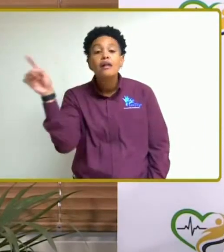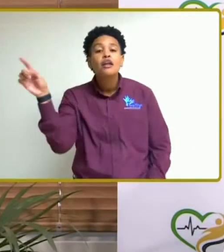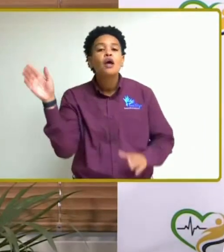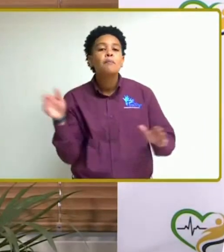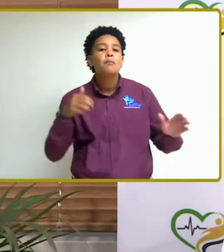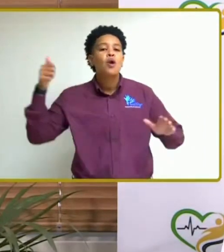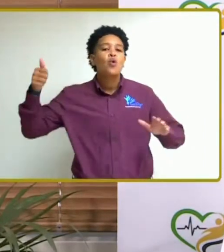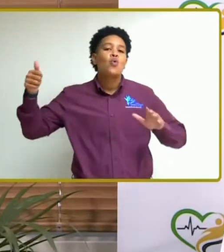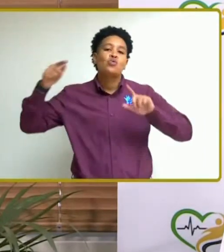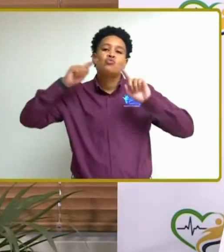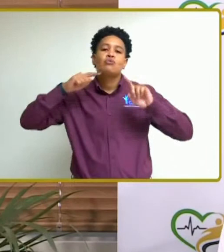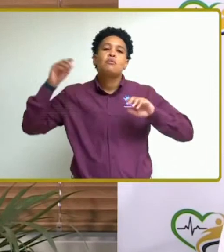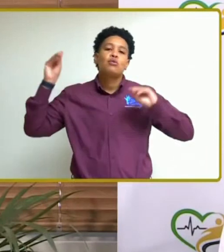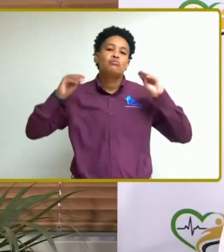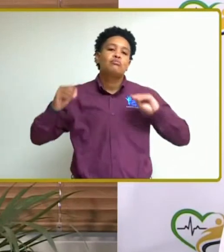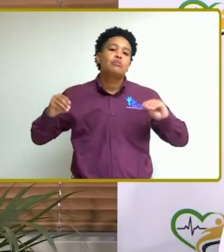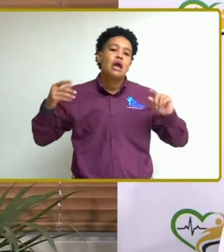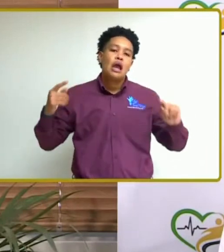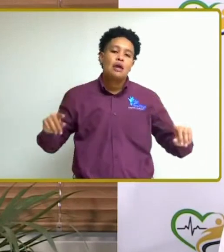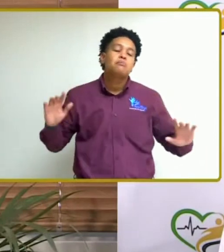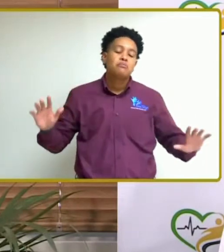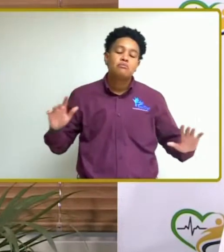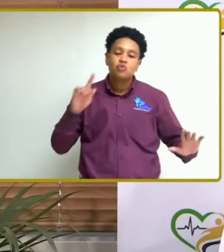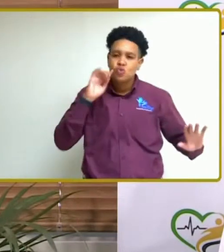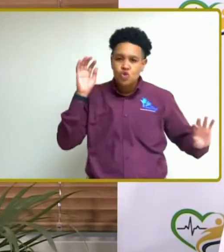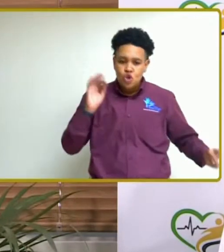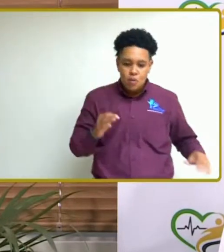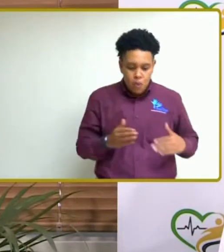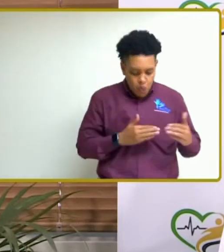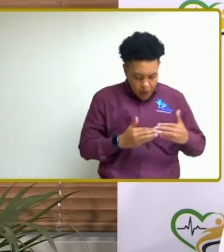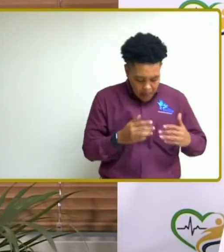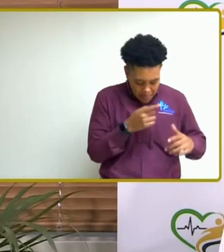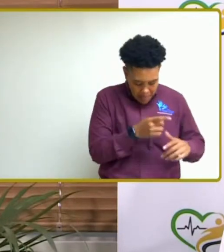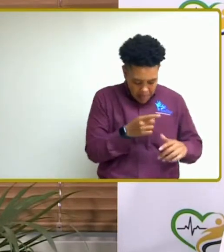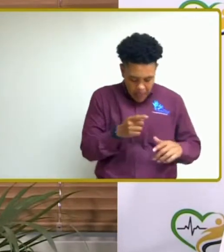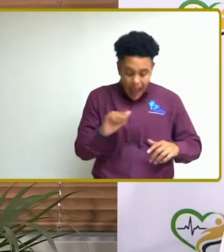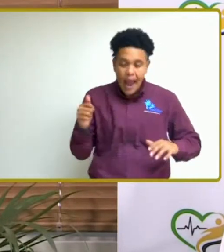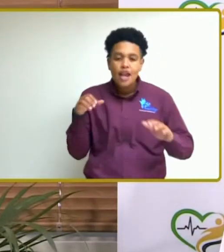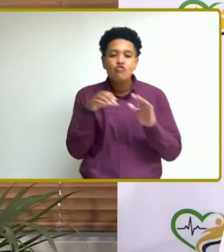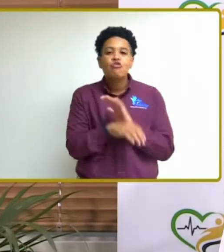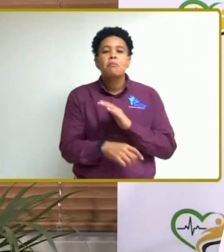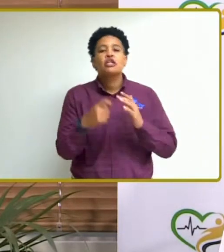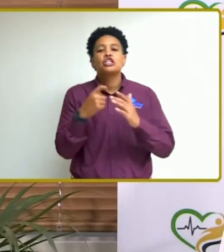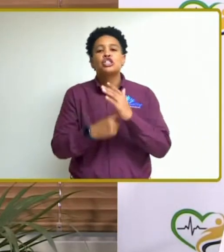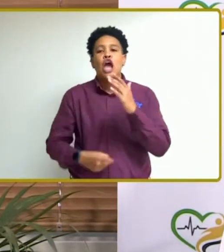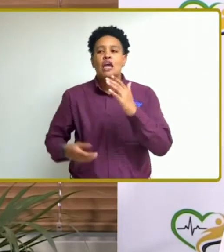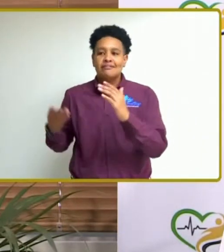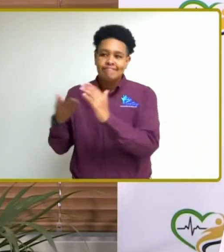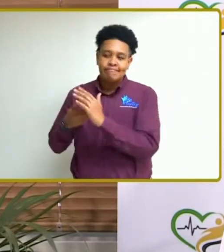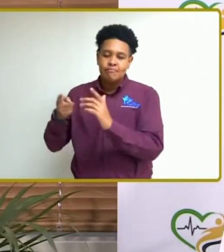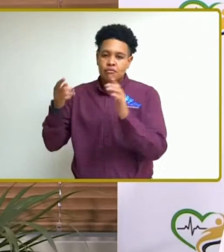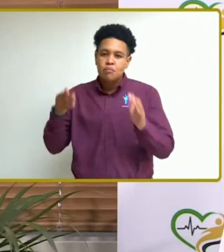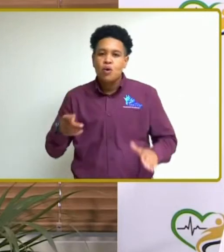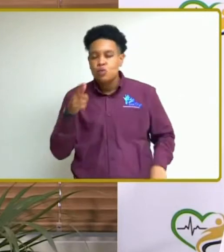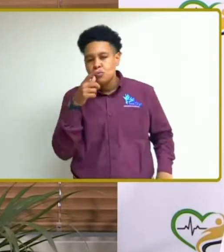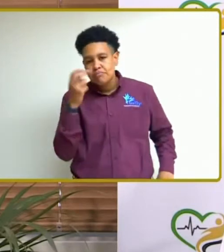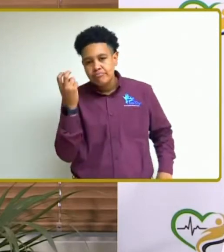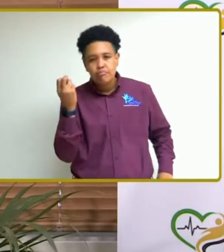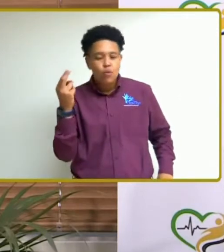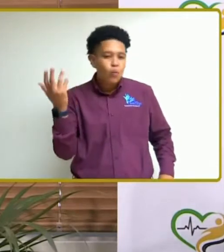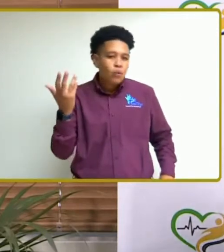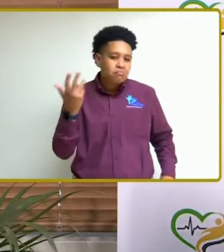their own report and to determine whether or not any criminal charges will be laid.